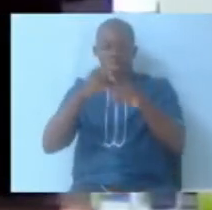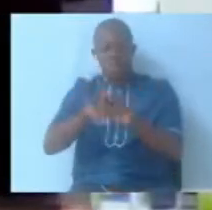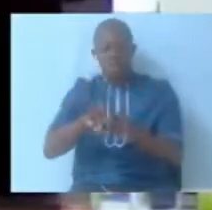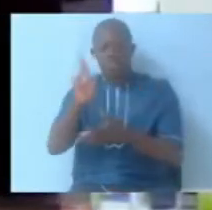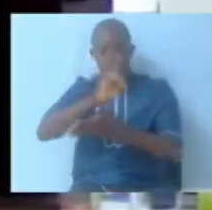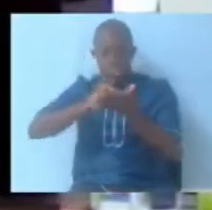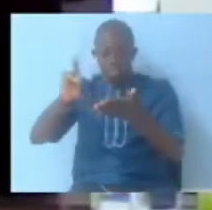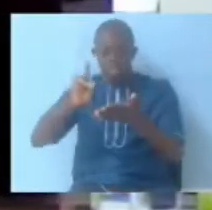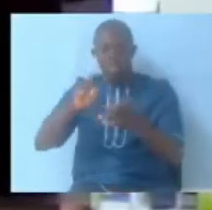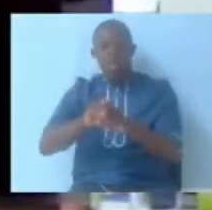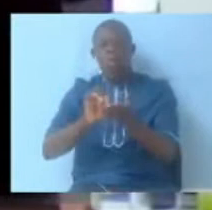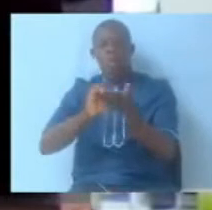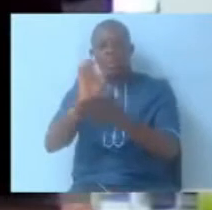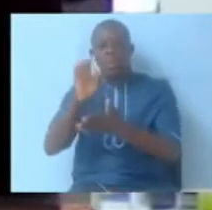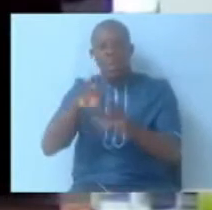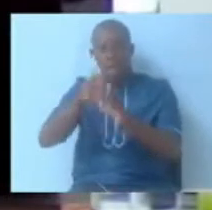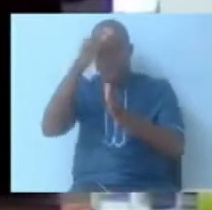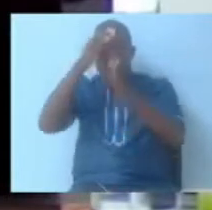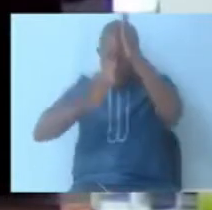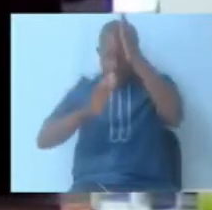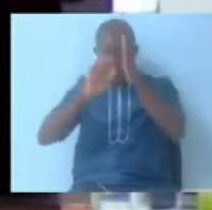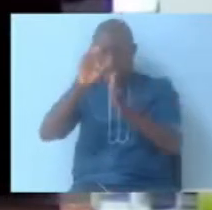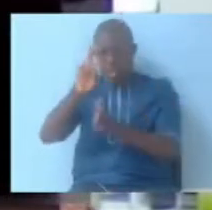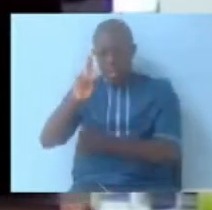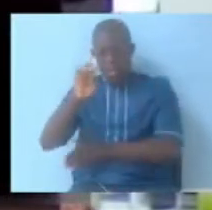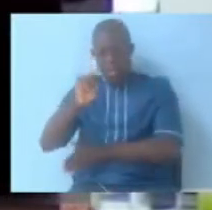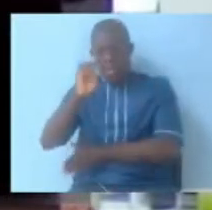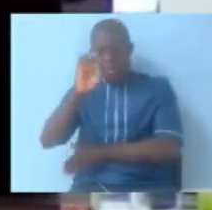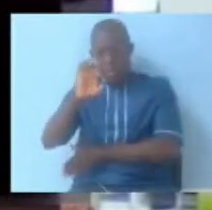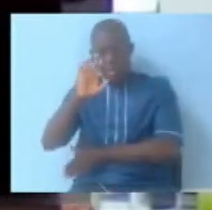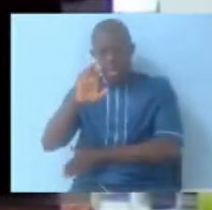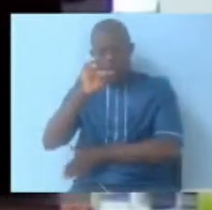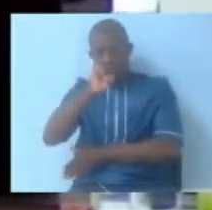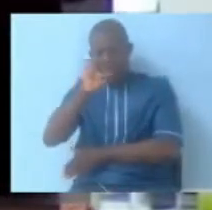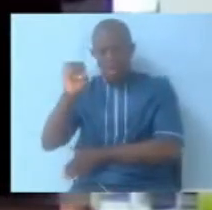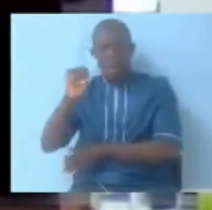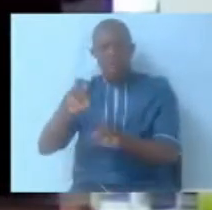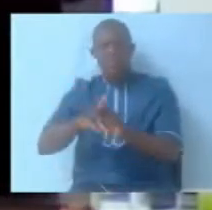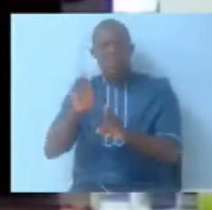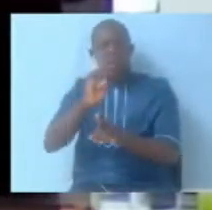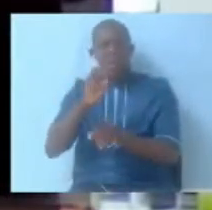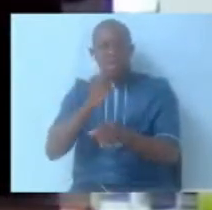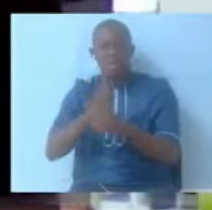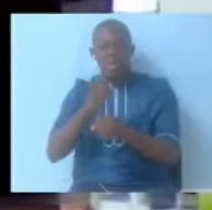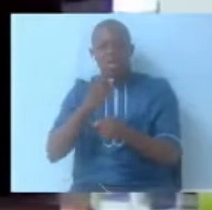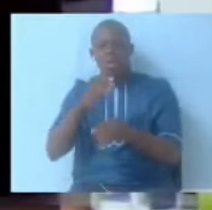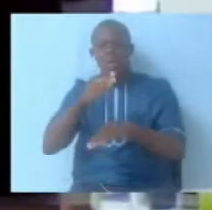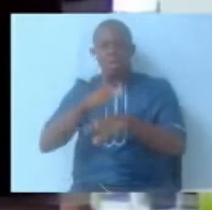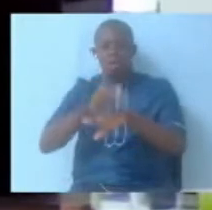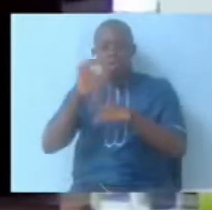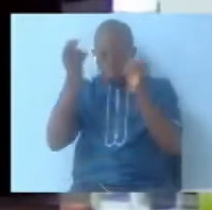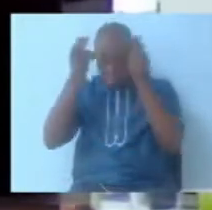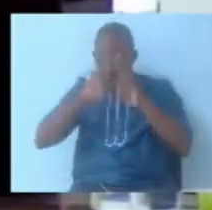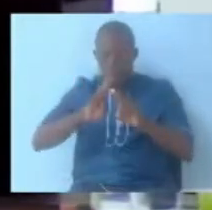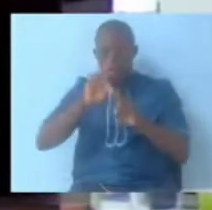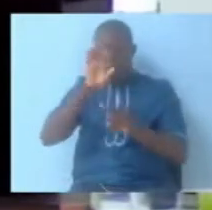military decrees at that time, what the effect of those decrees were on the laws of this country, especially the constitution, before we go into the